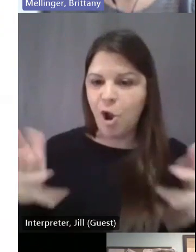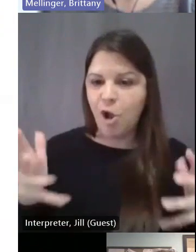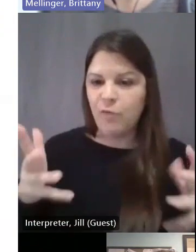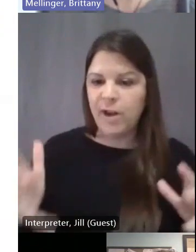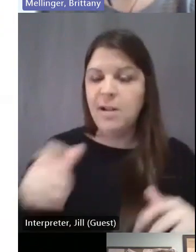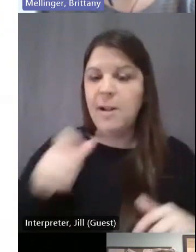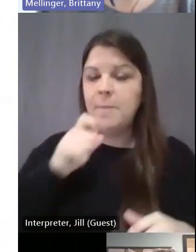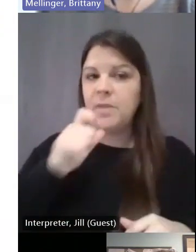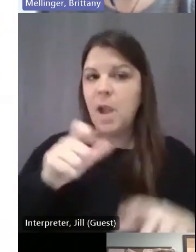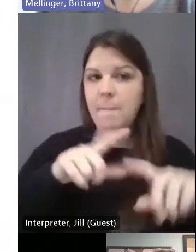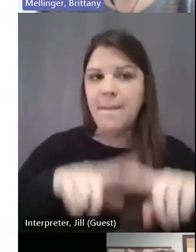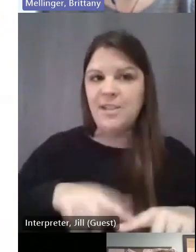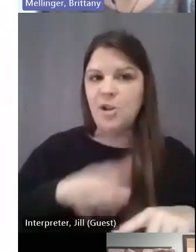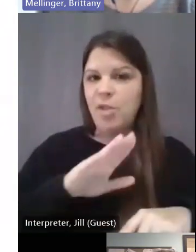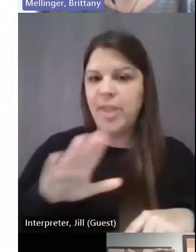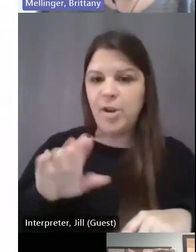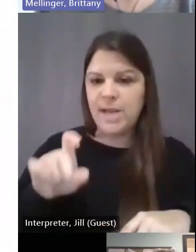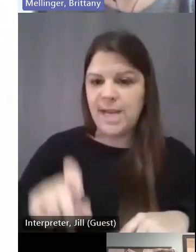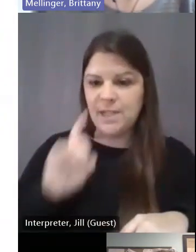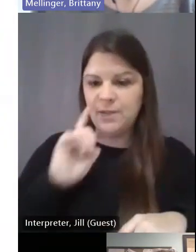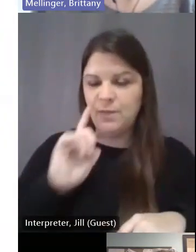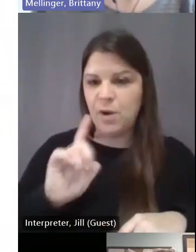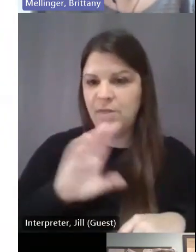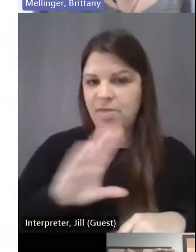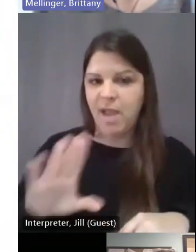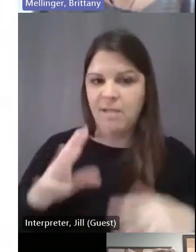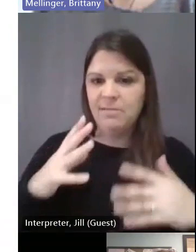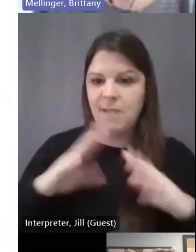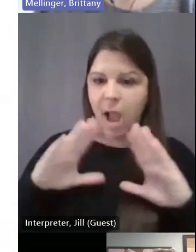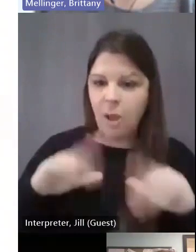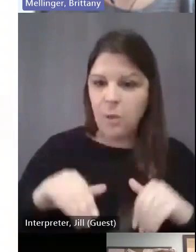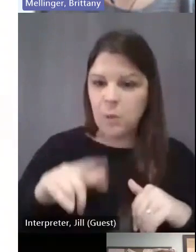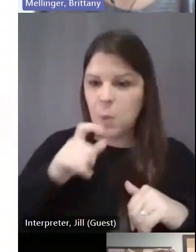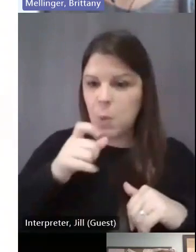on the needs of that household and